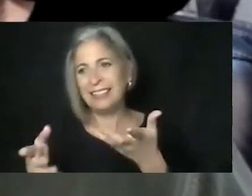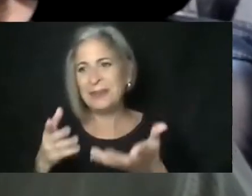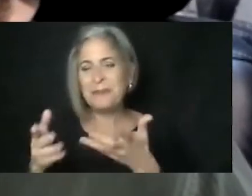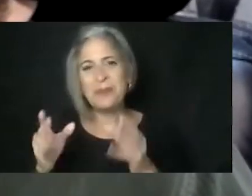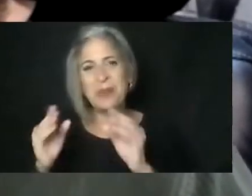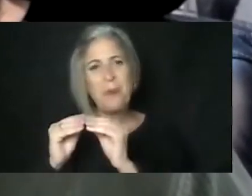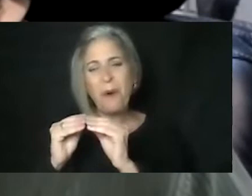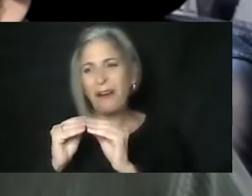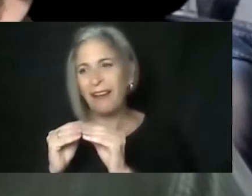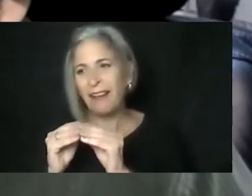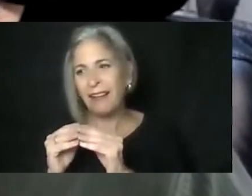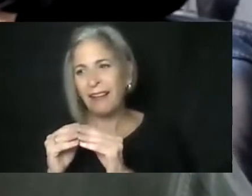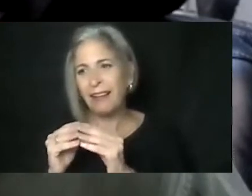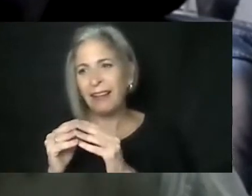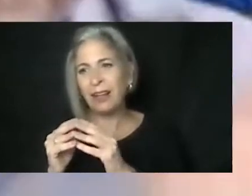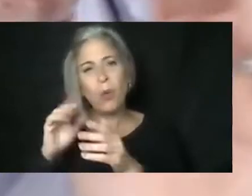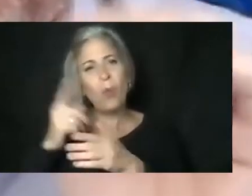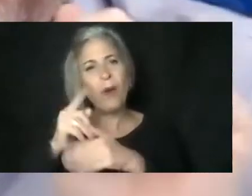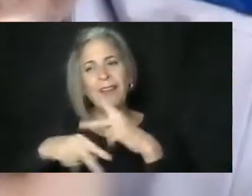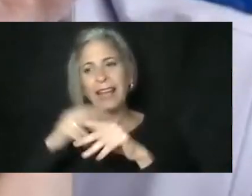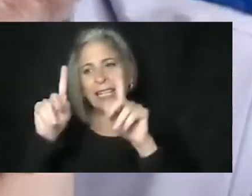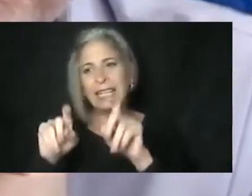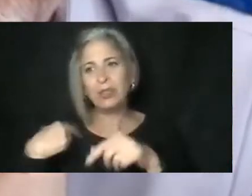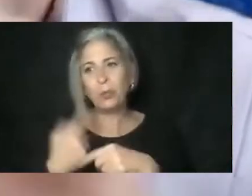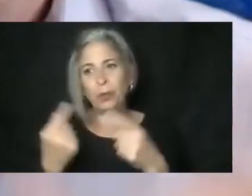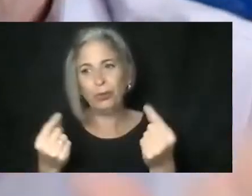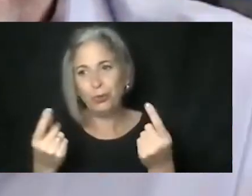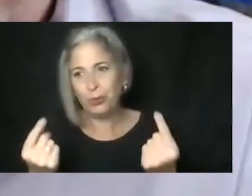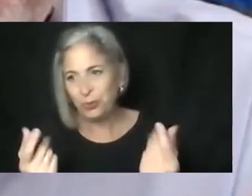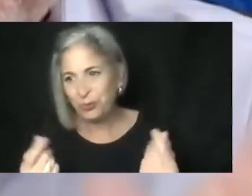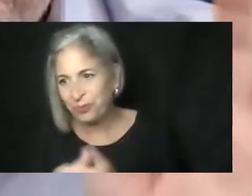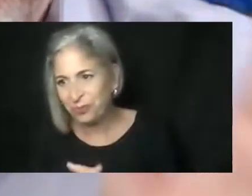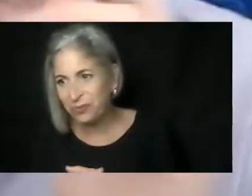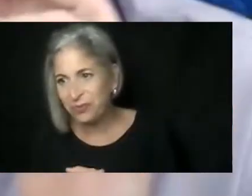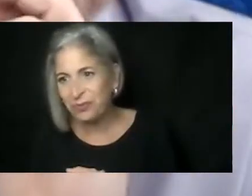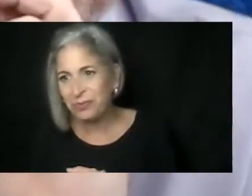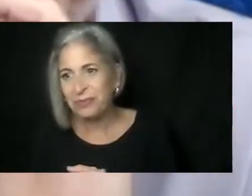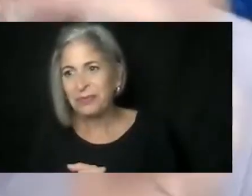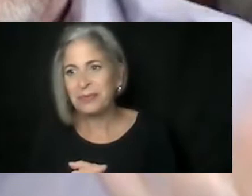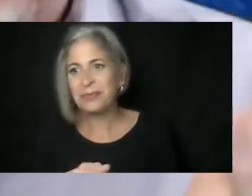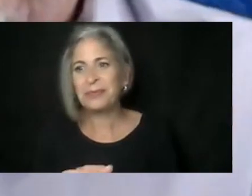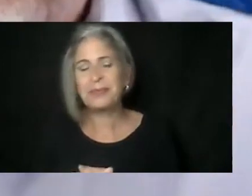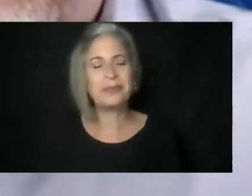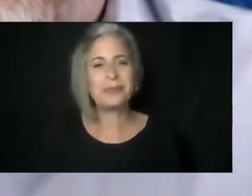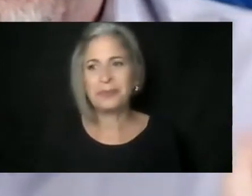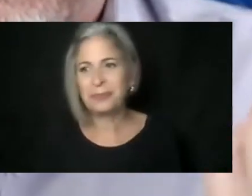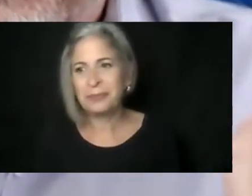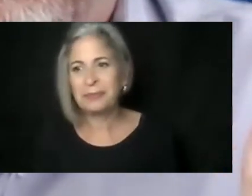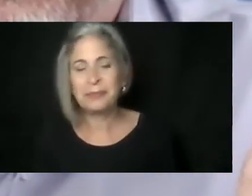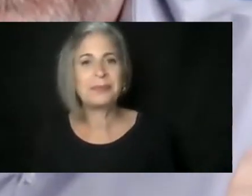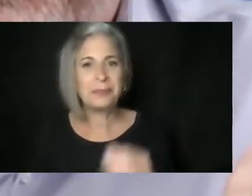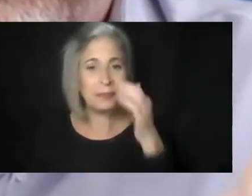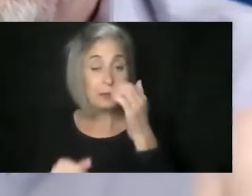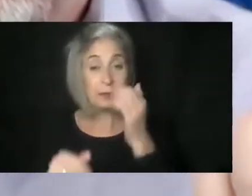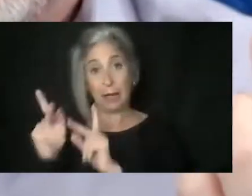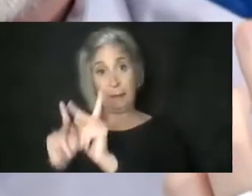more on what kind of testing we do and how that works. No worries, no worries. I mean, but you started mentioning, for instance, on